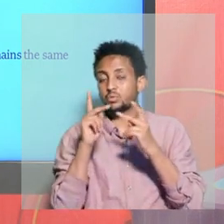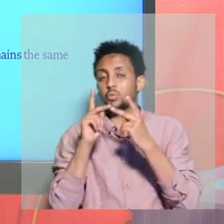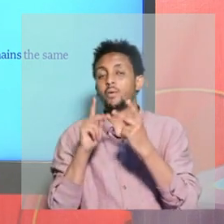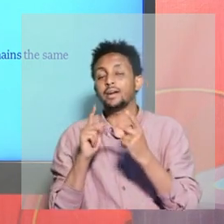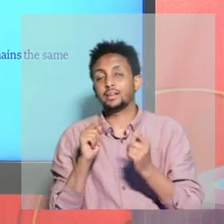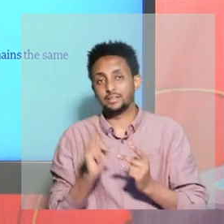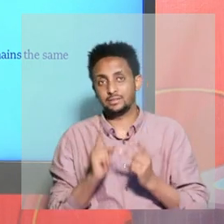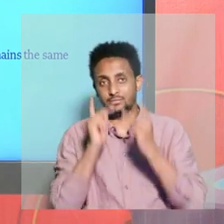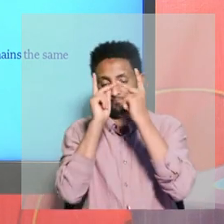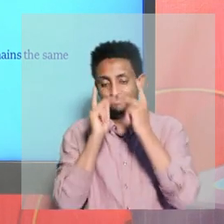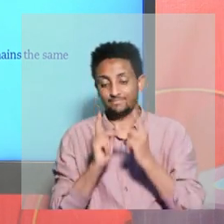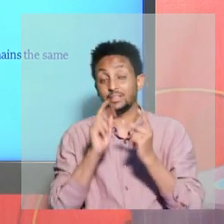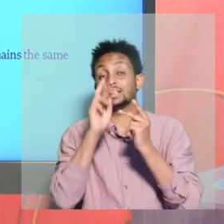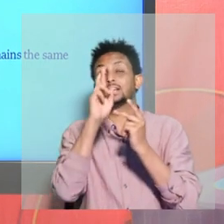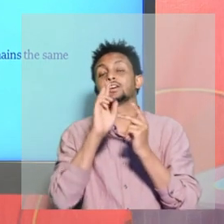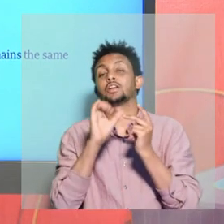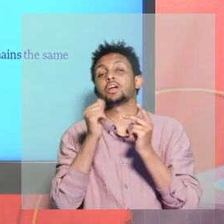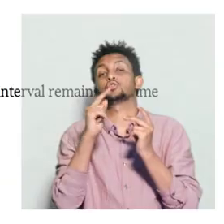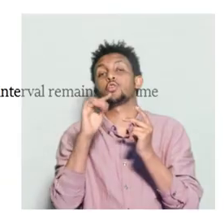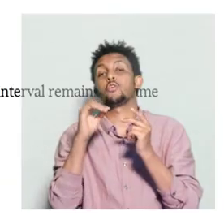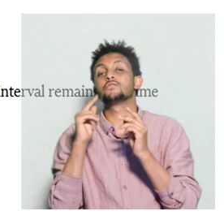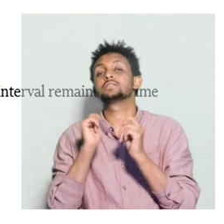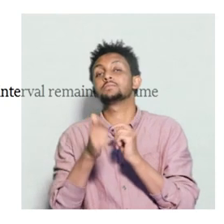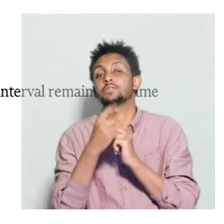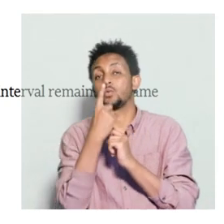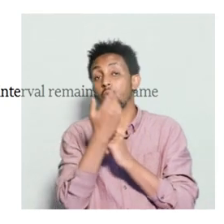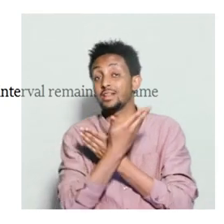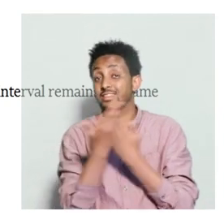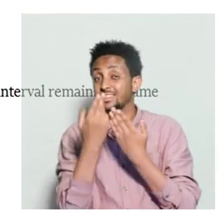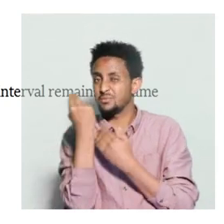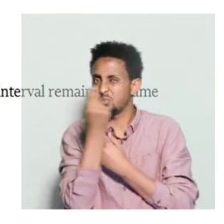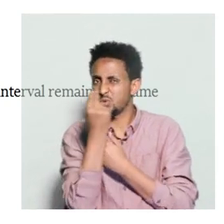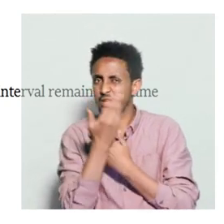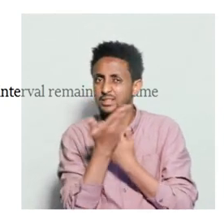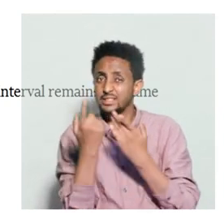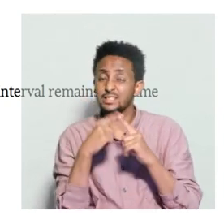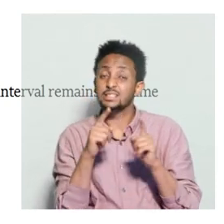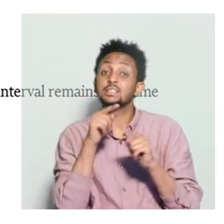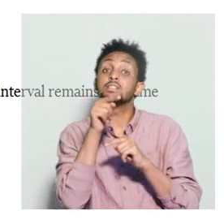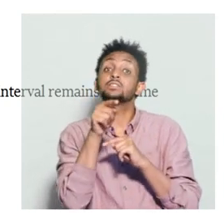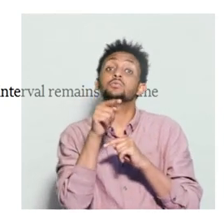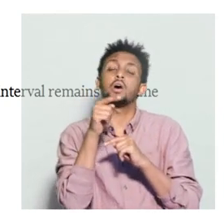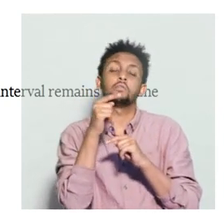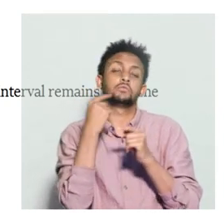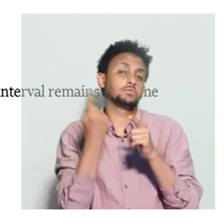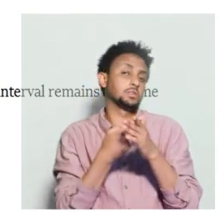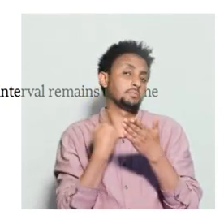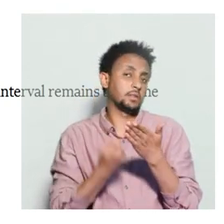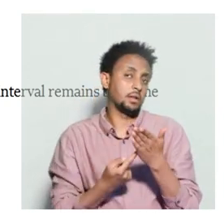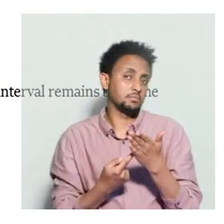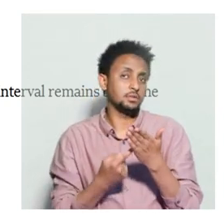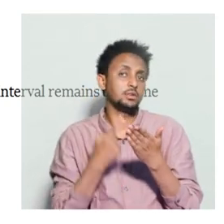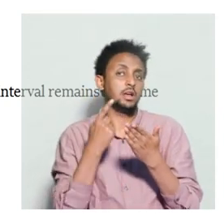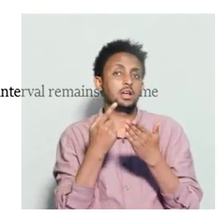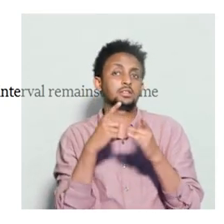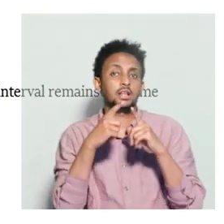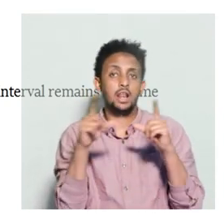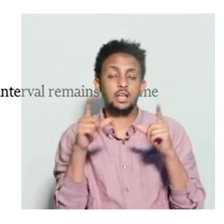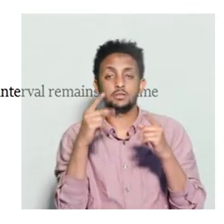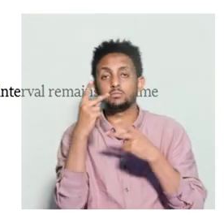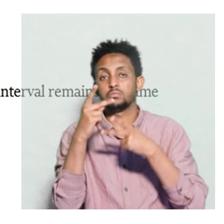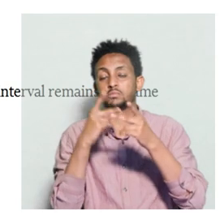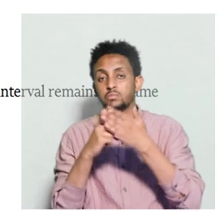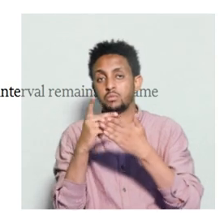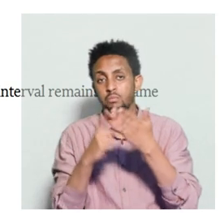in medium 2, the ratio of their speed. And one thing, very important thing is, for the same time interval, as the light